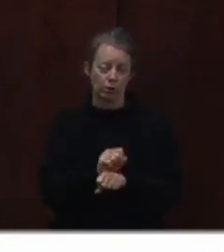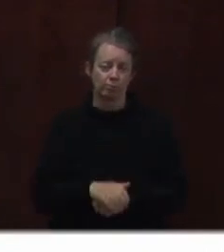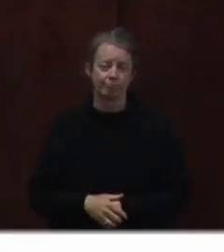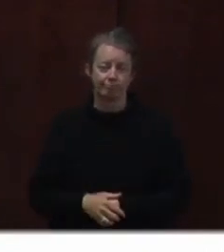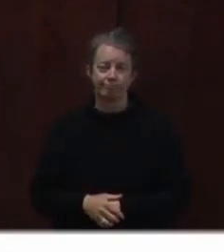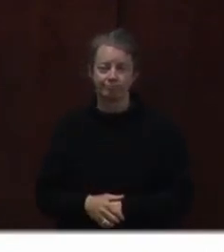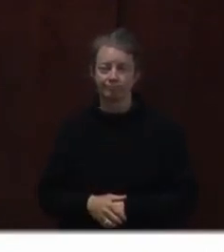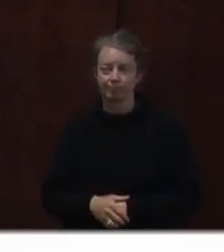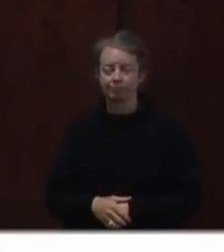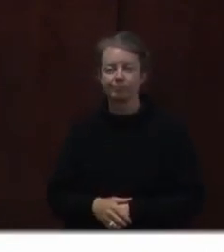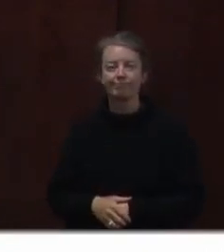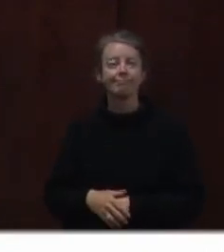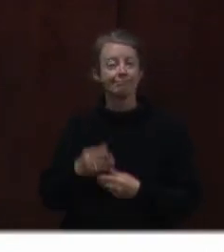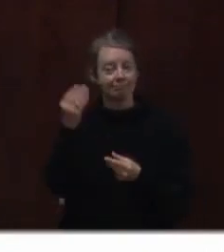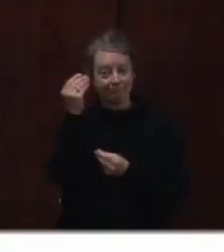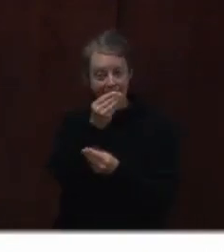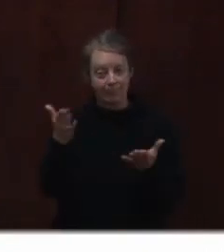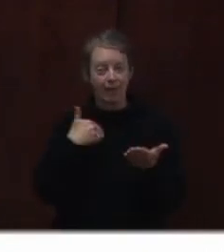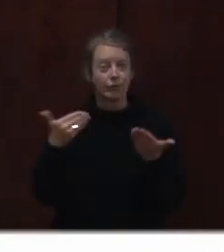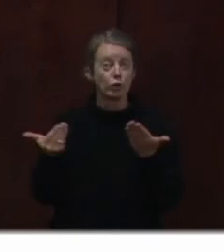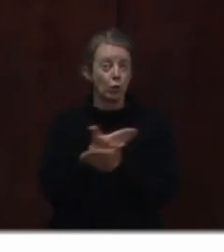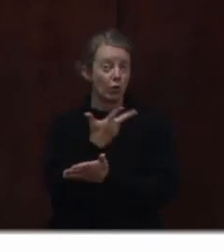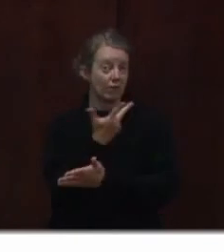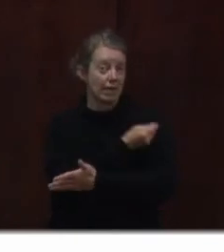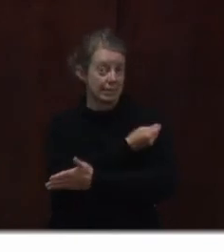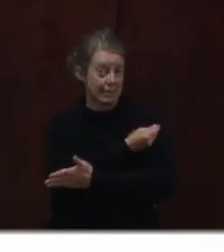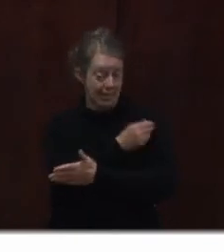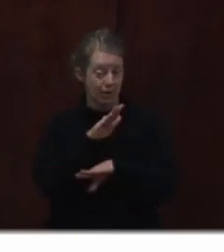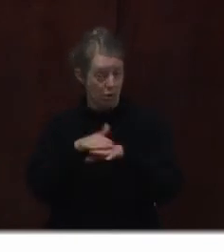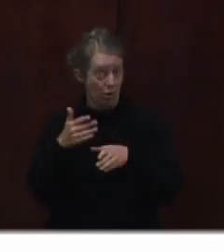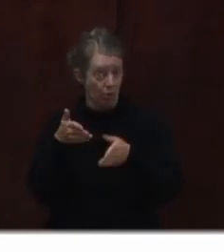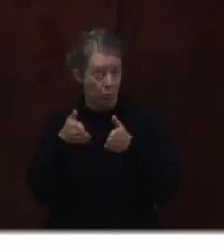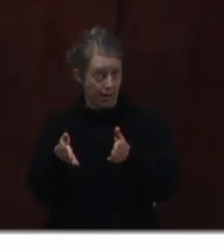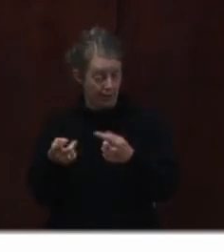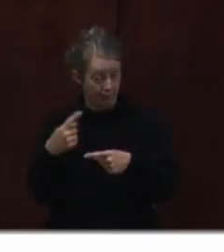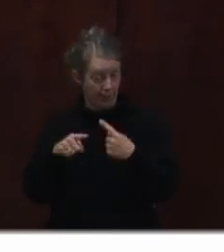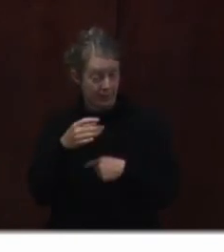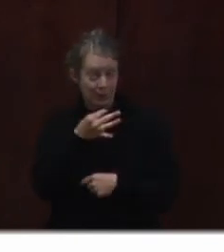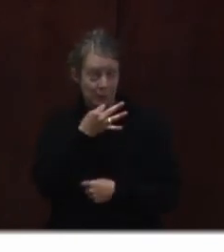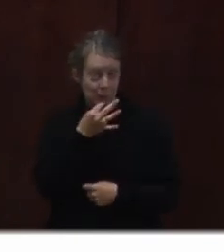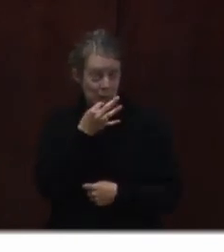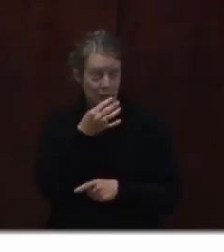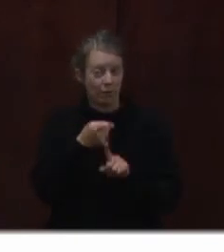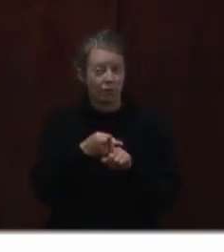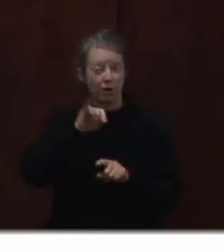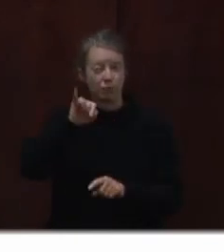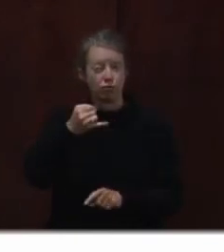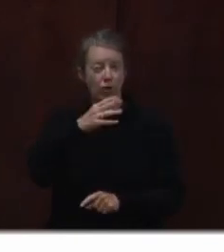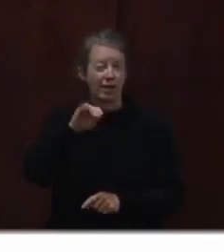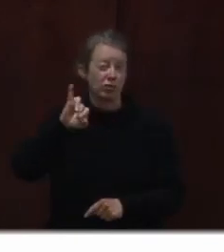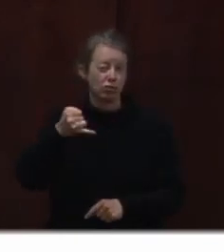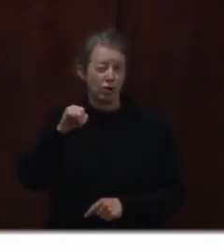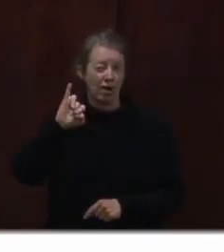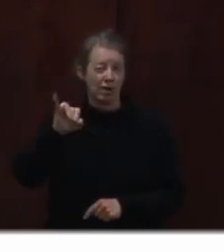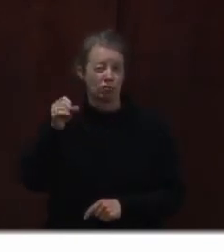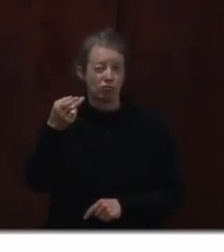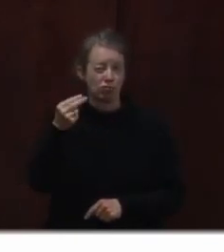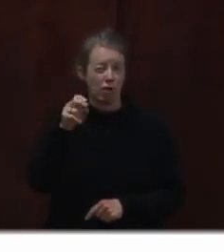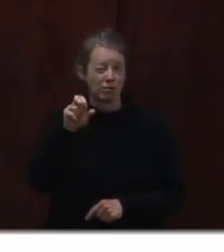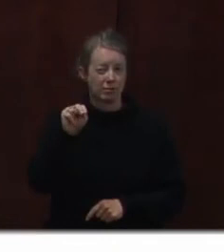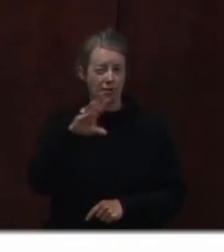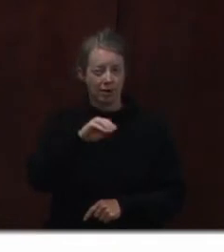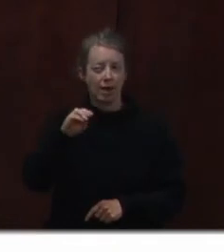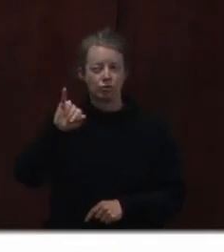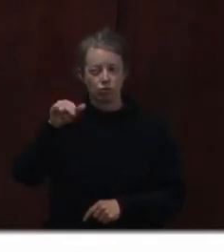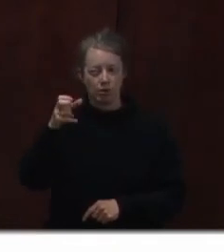We do have a new vaccine that's on the way. It's the J&J vaccine. It is